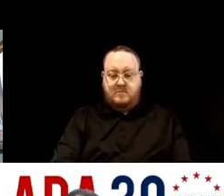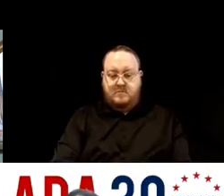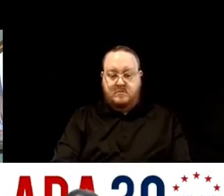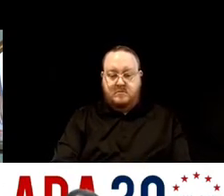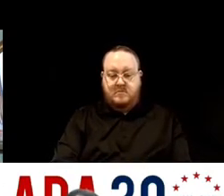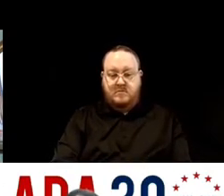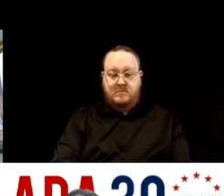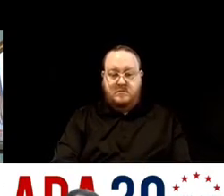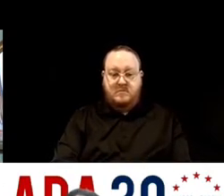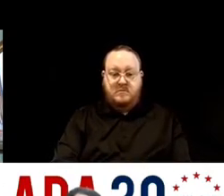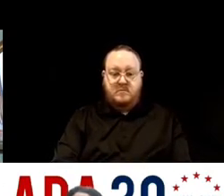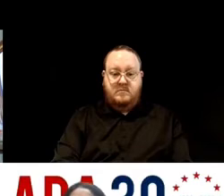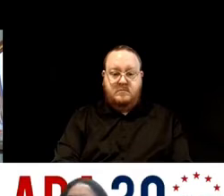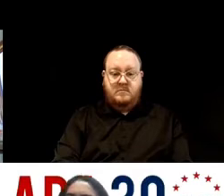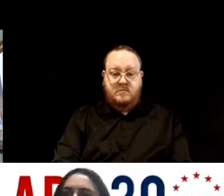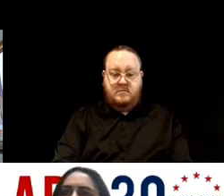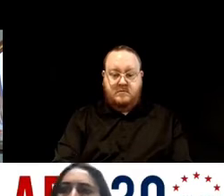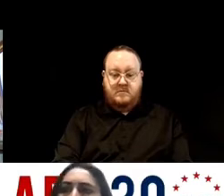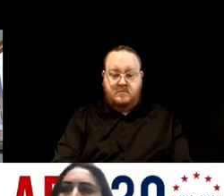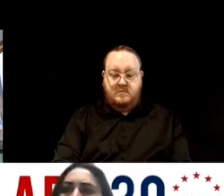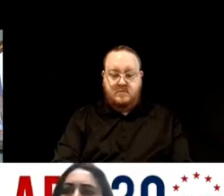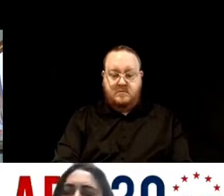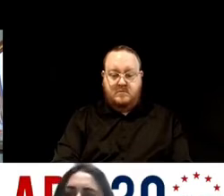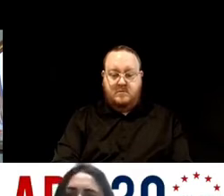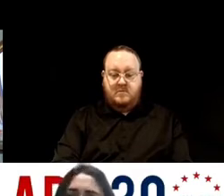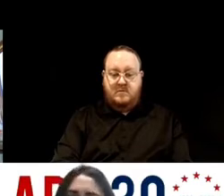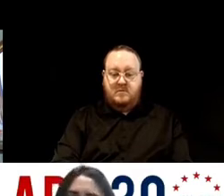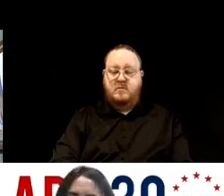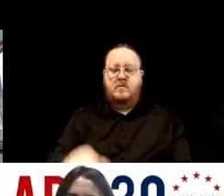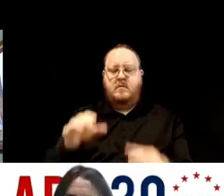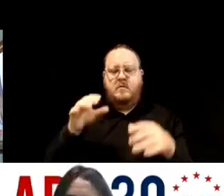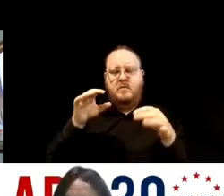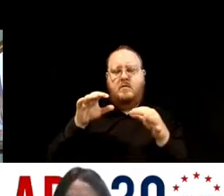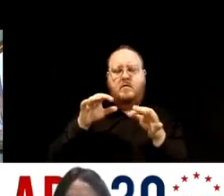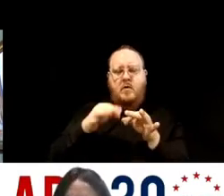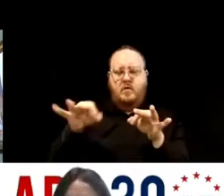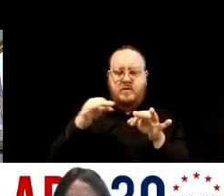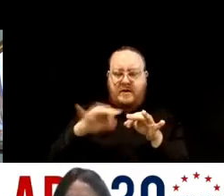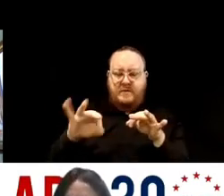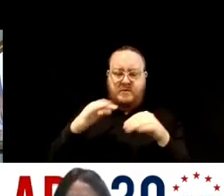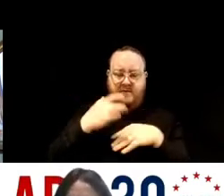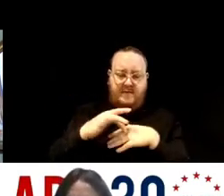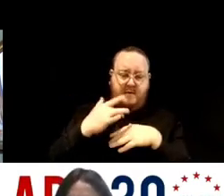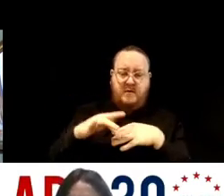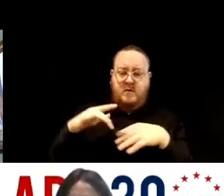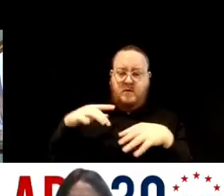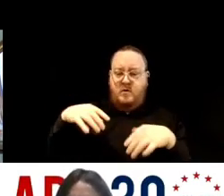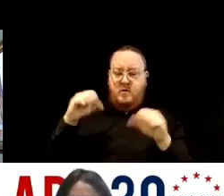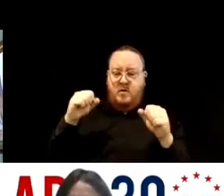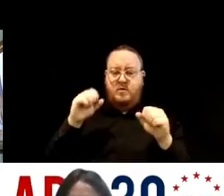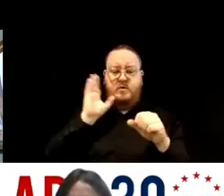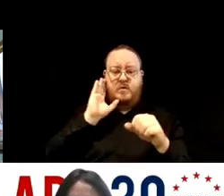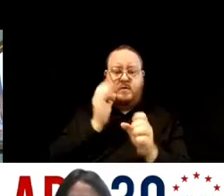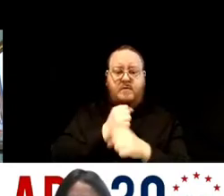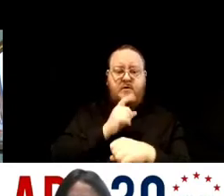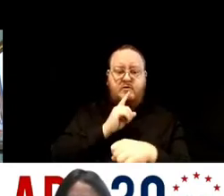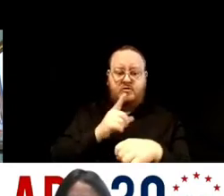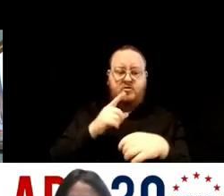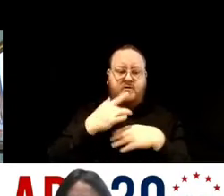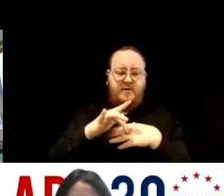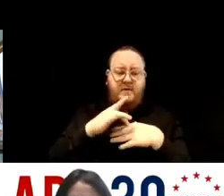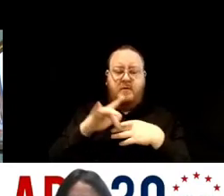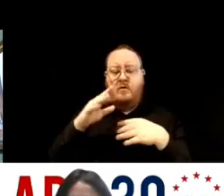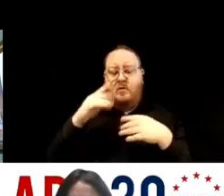So Aisling, if closed captions are available, is it the host who makes these available or decides to offer them